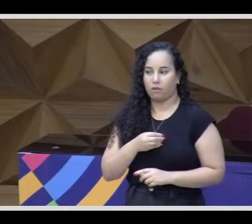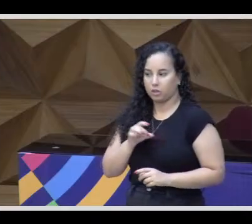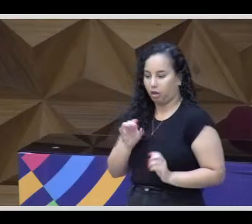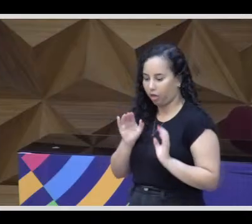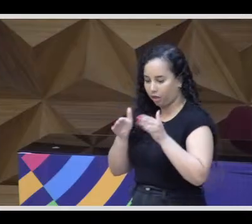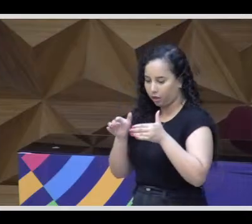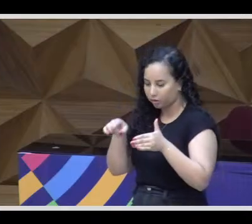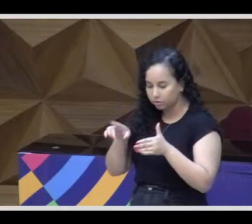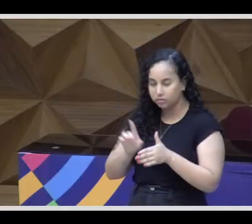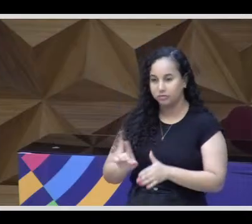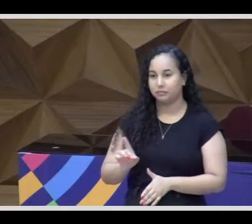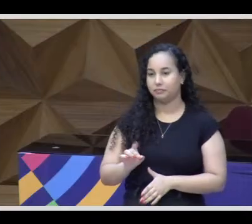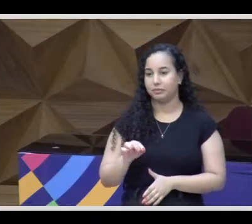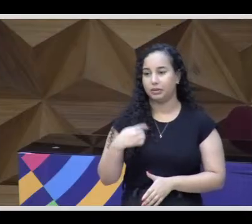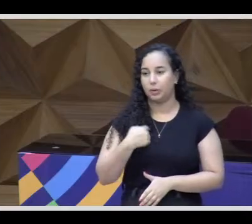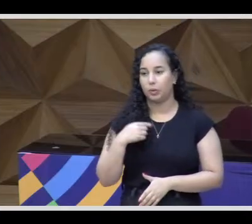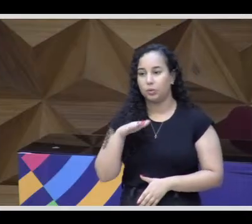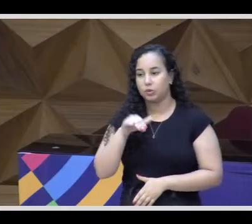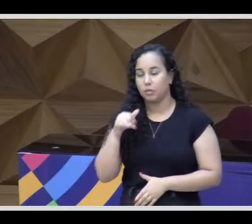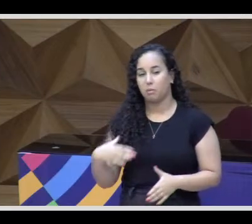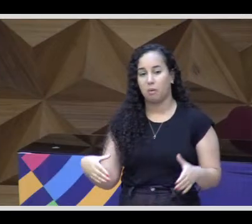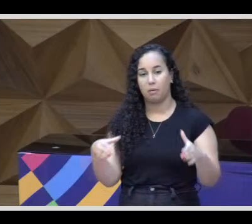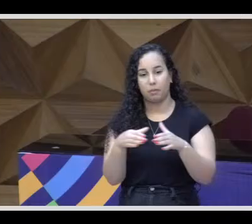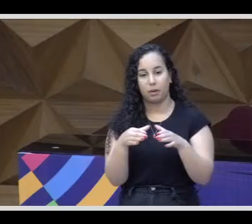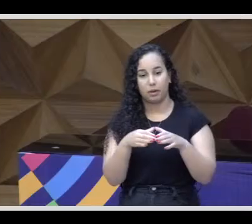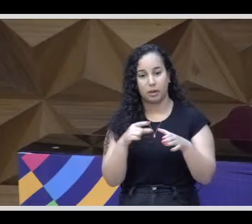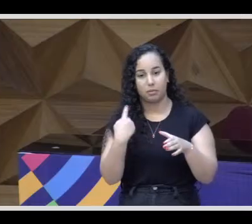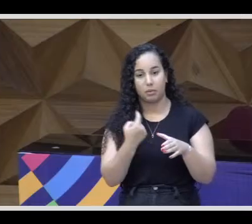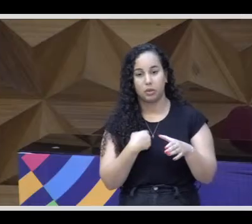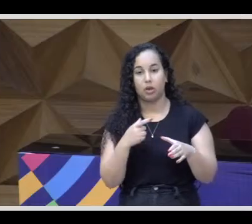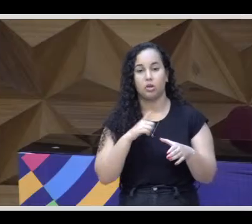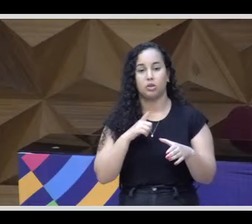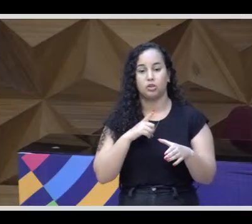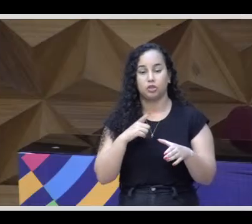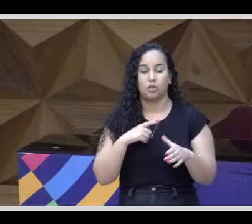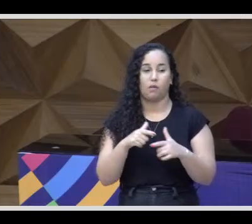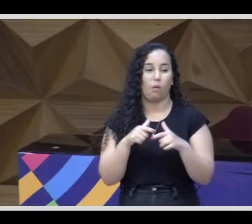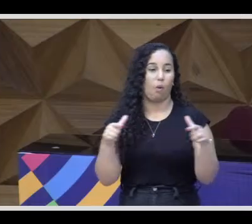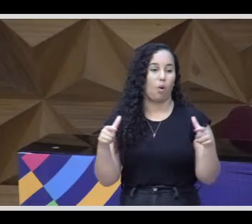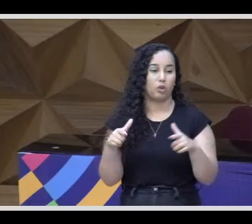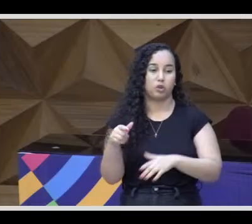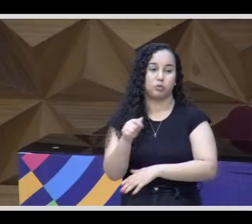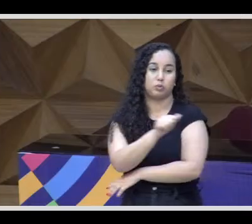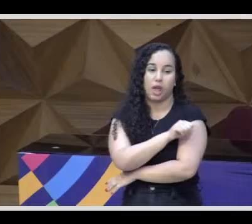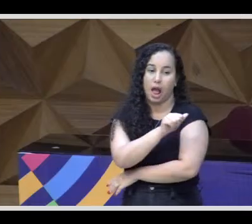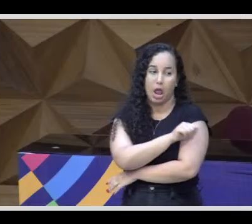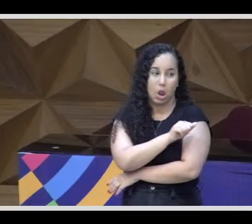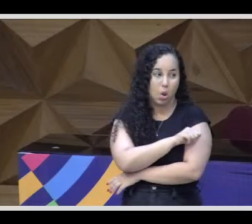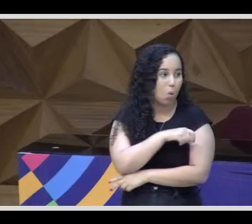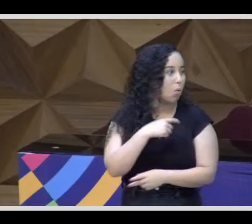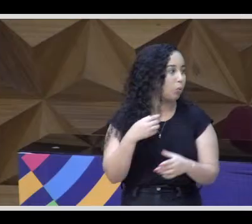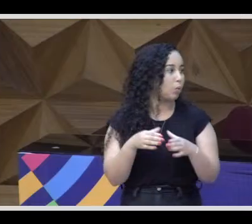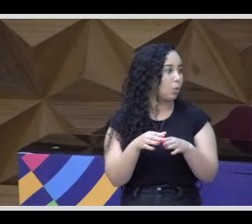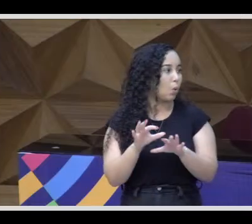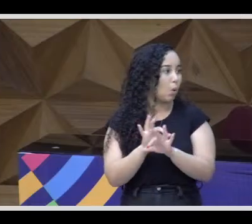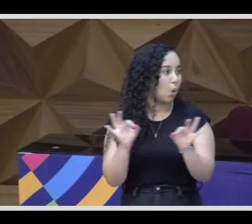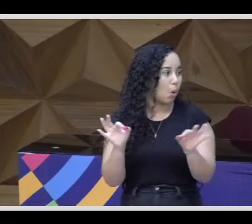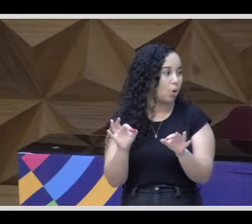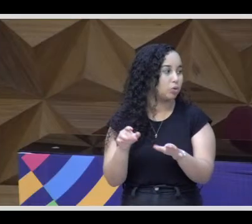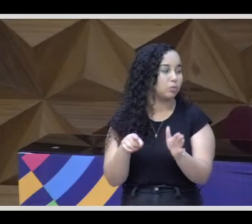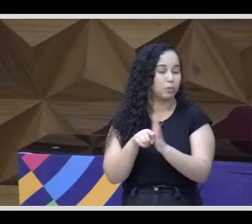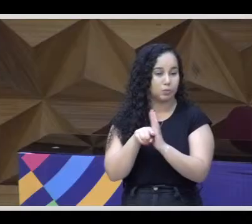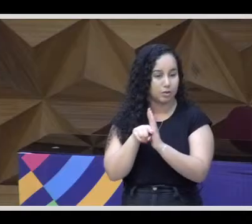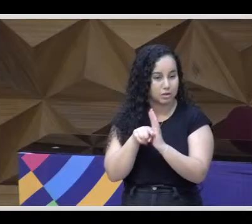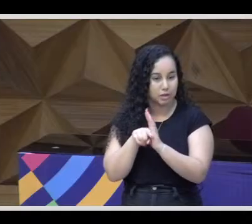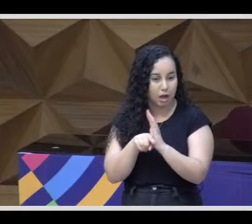that. So I called my team, and I have great students and great researchers that work with